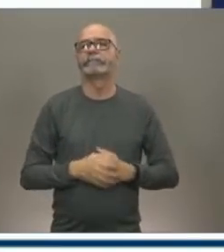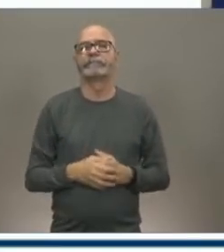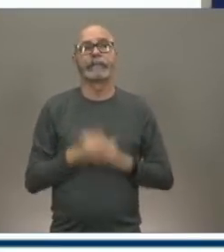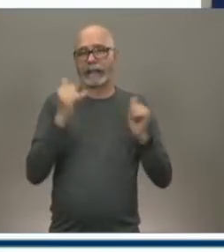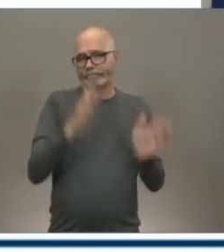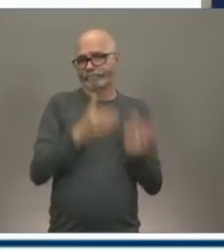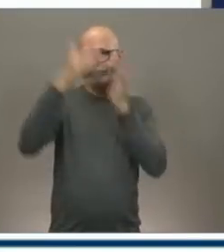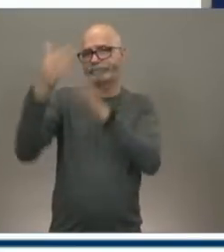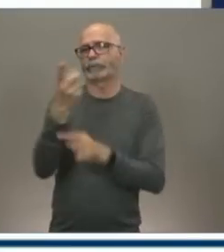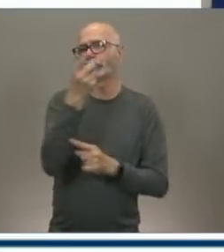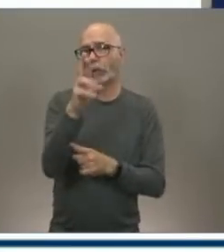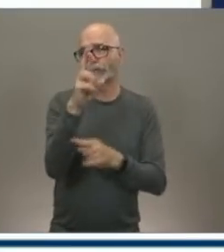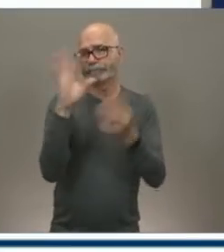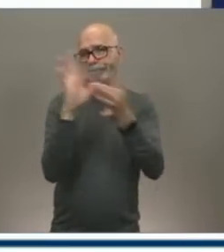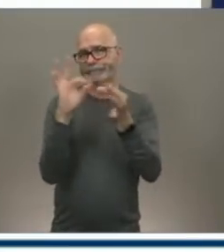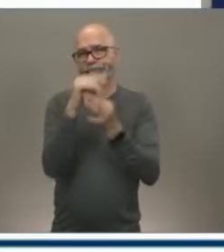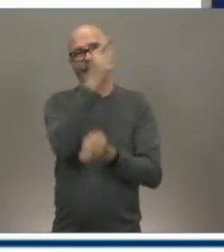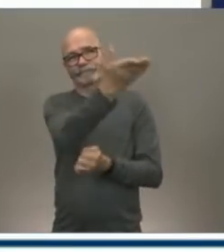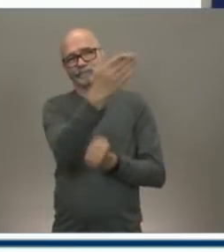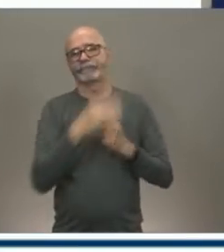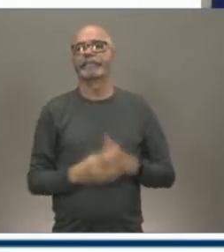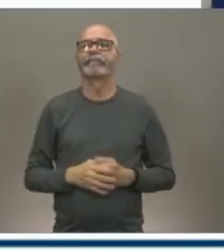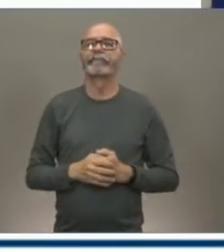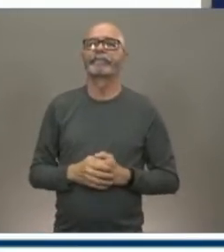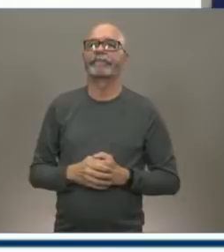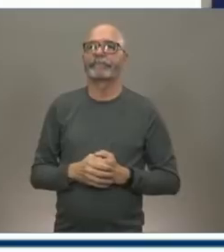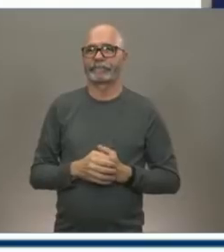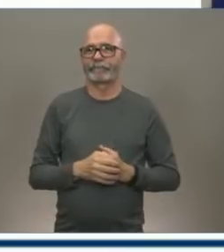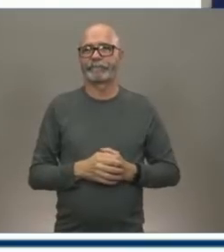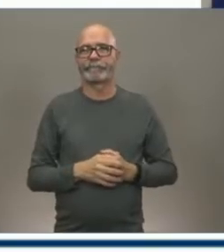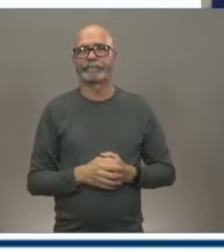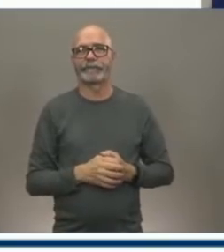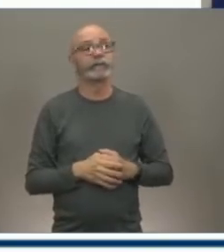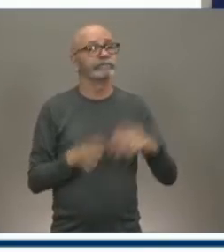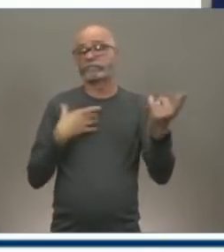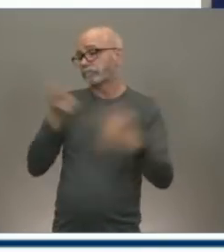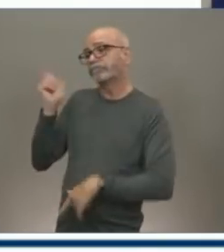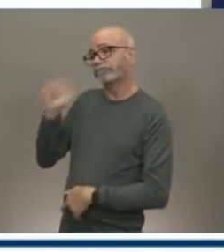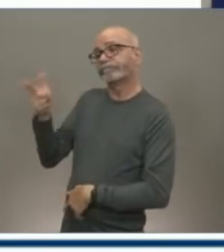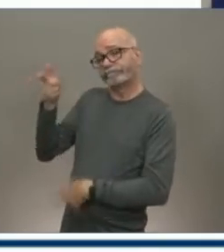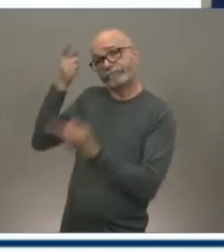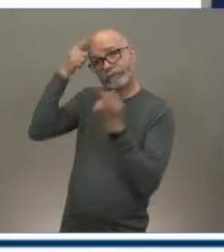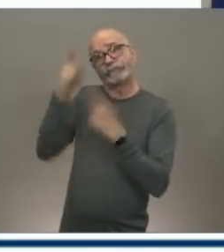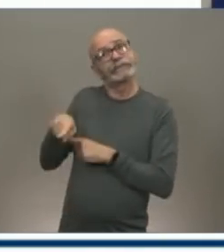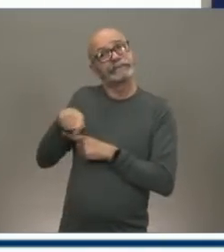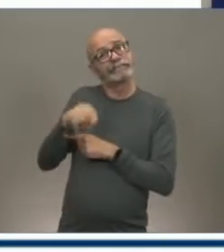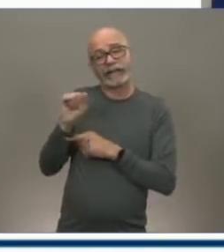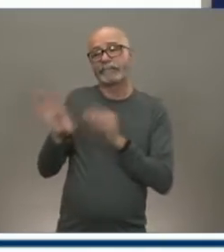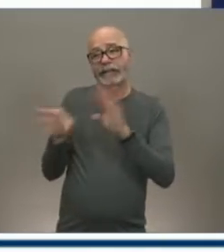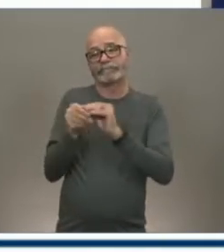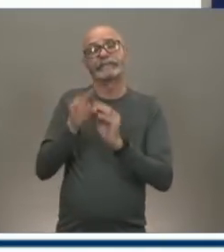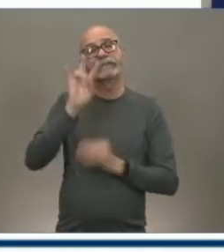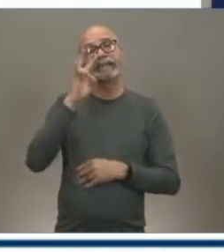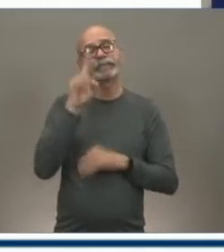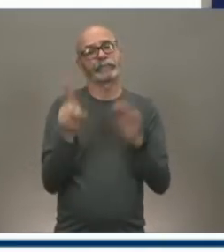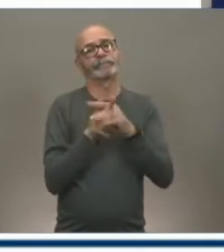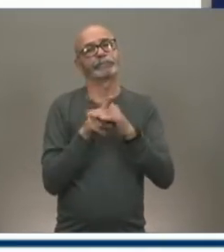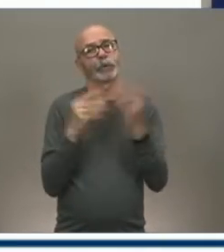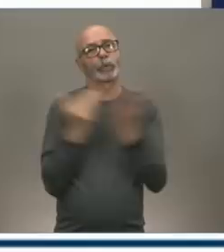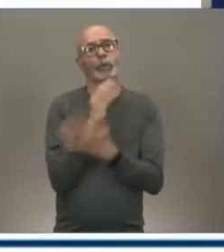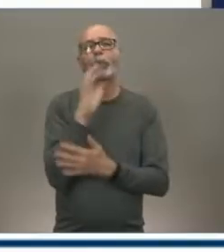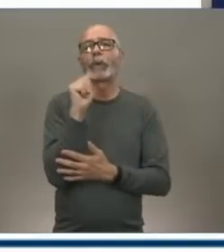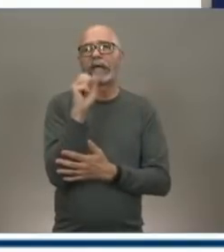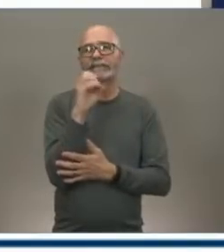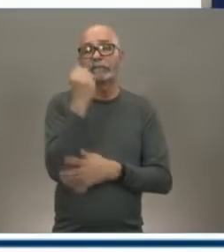everybody. And just to repeat a bit, but we are reporting 7 new cases of COVID-19 in the province. 4 of them are in